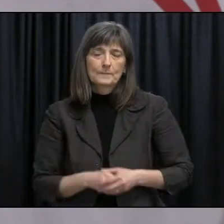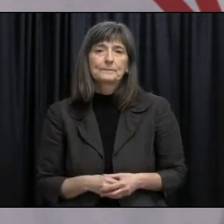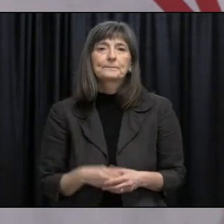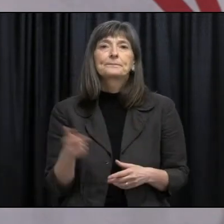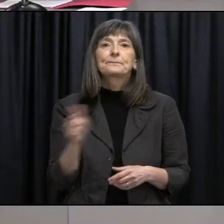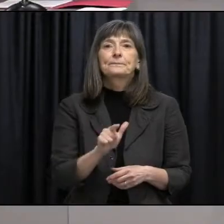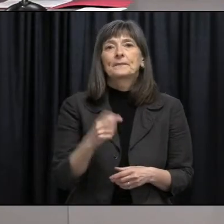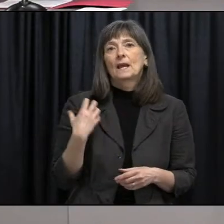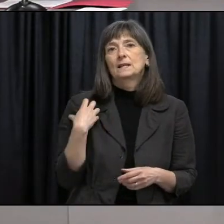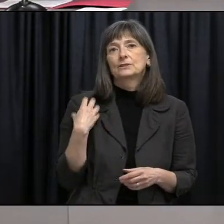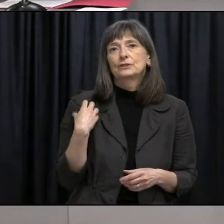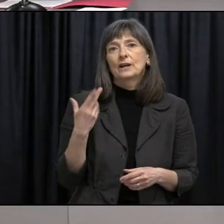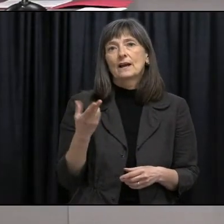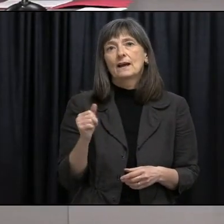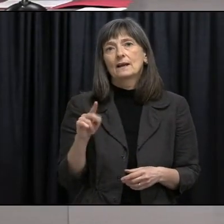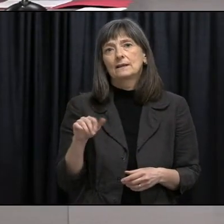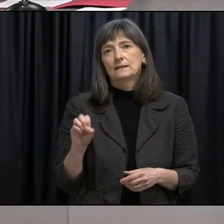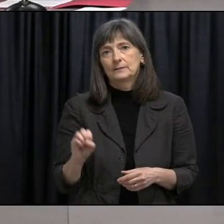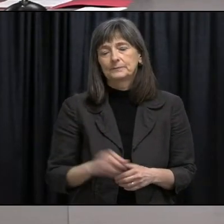remarks.